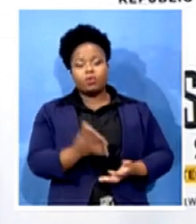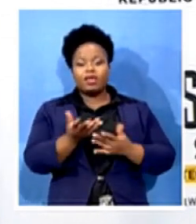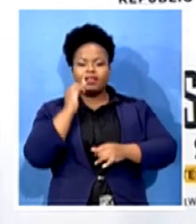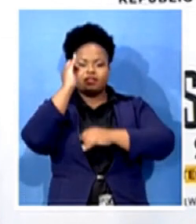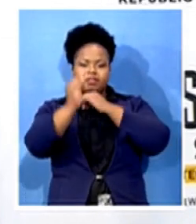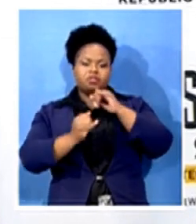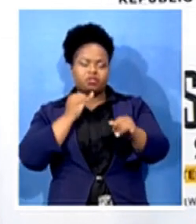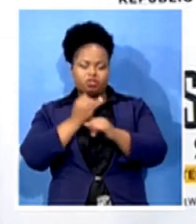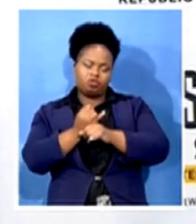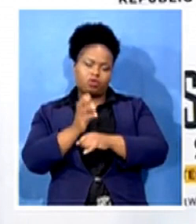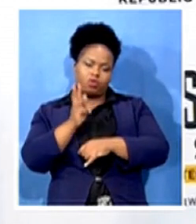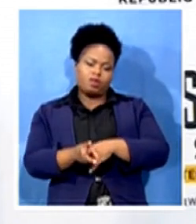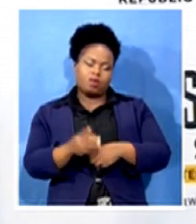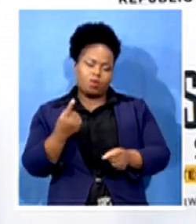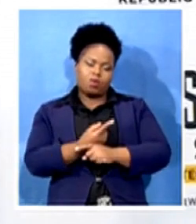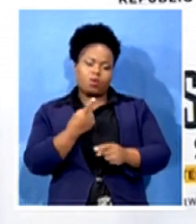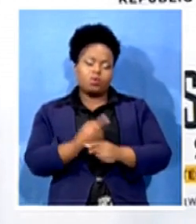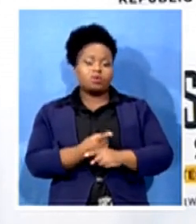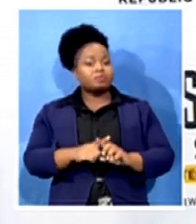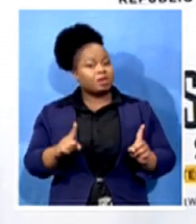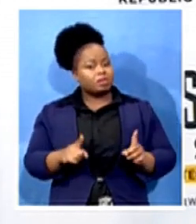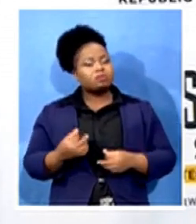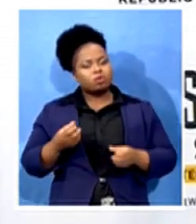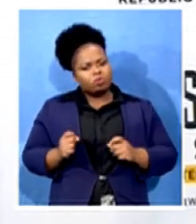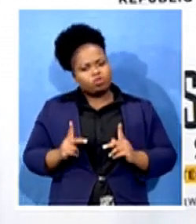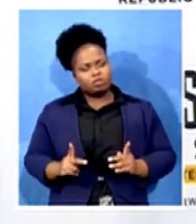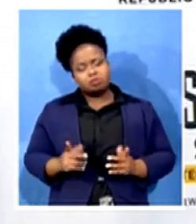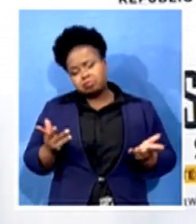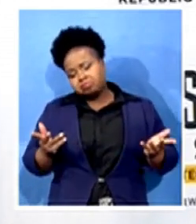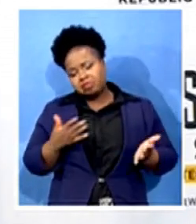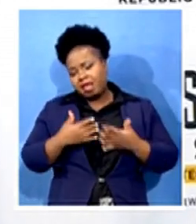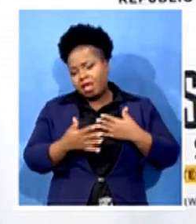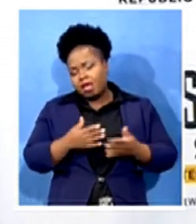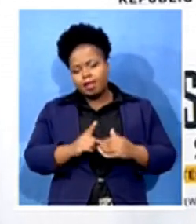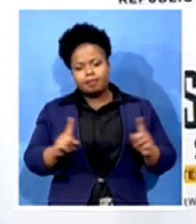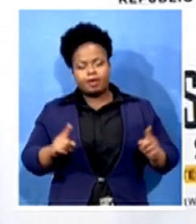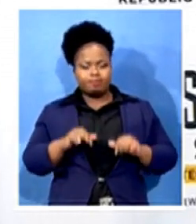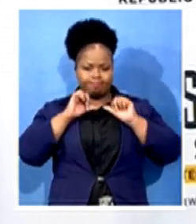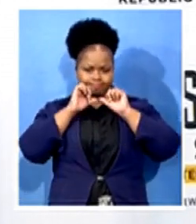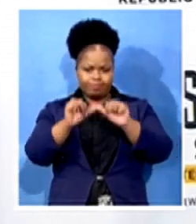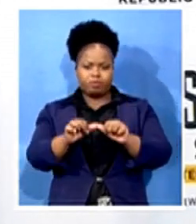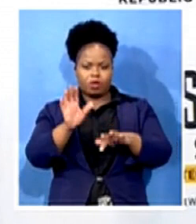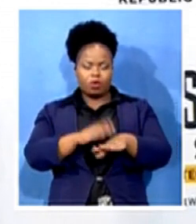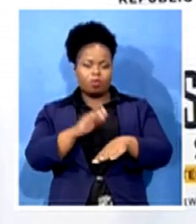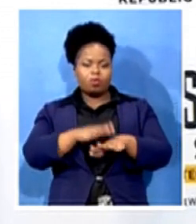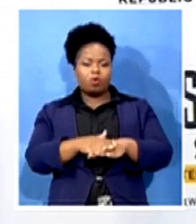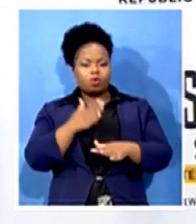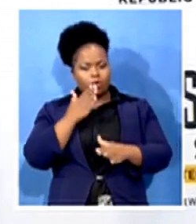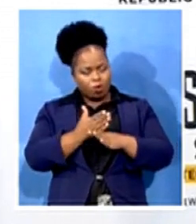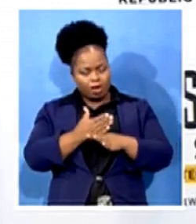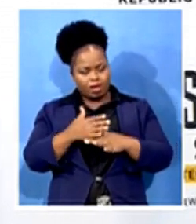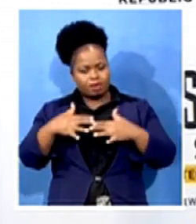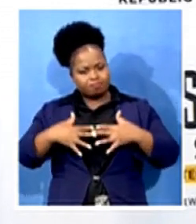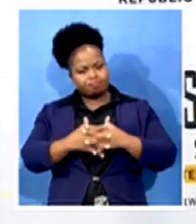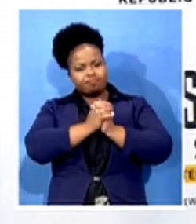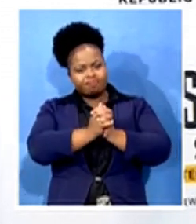that we have an opportunity to speak on. We will continue to work in solidarity with Sahrawi and to